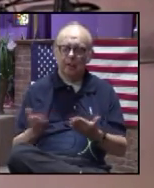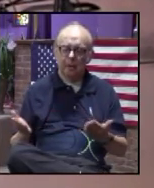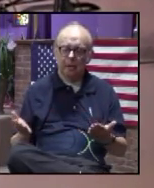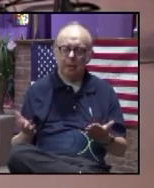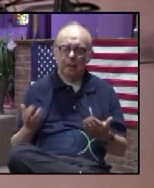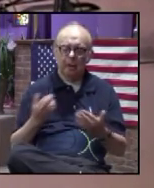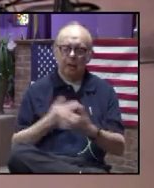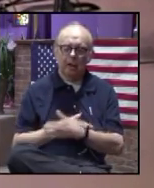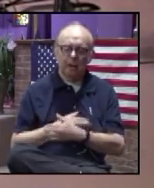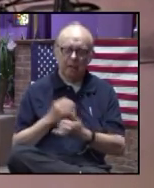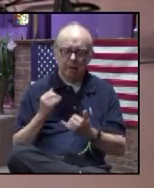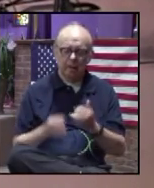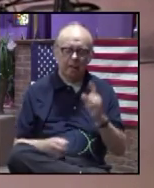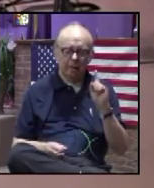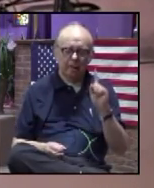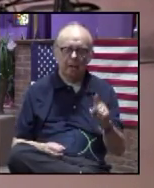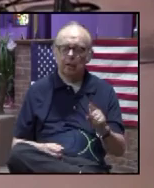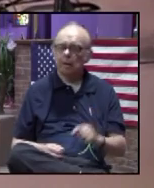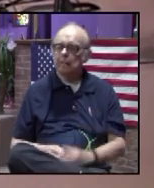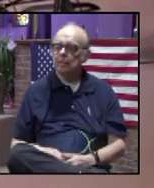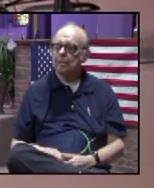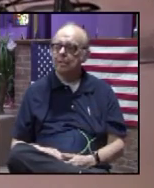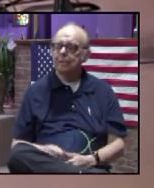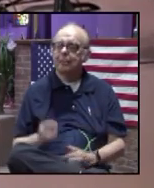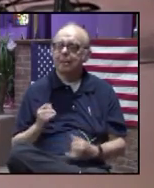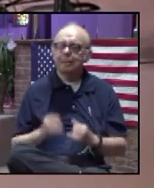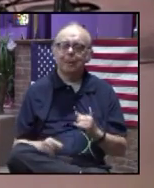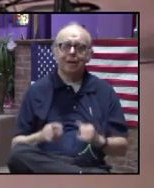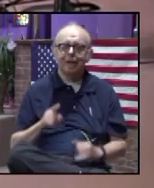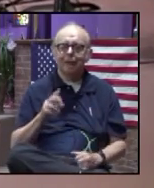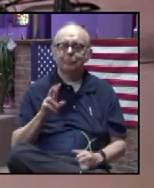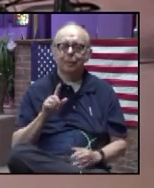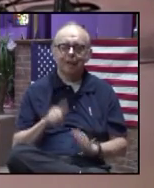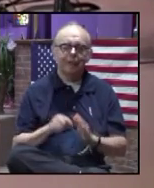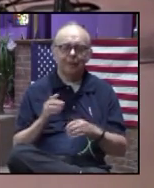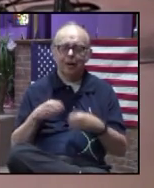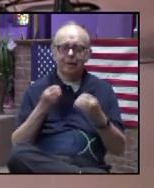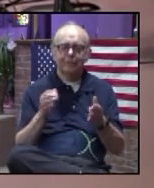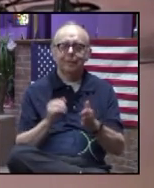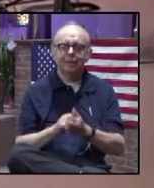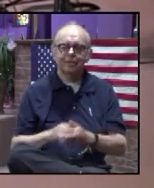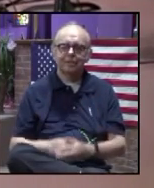and the last point in my last half an hour that I'll give you this